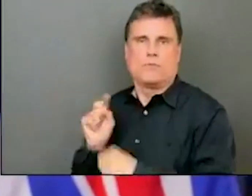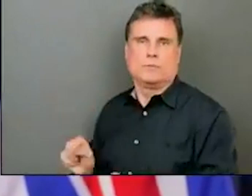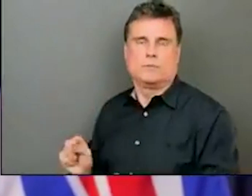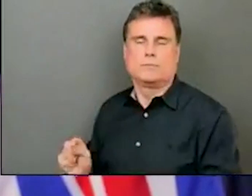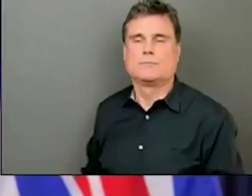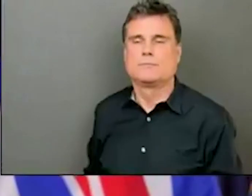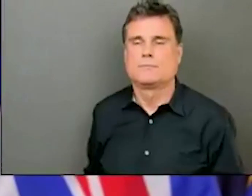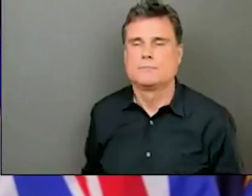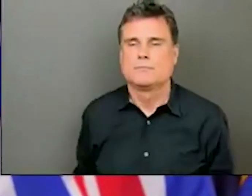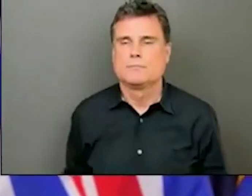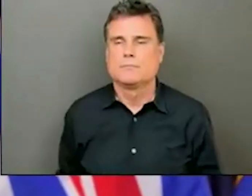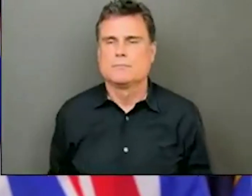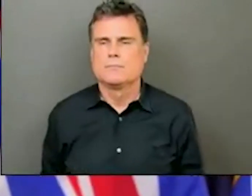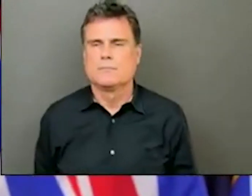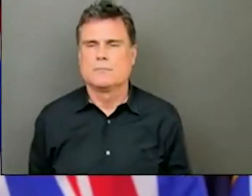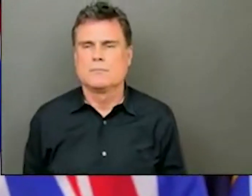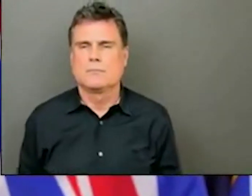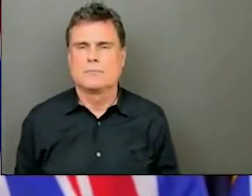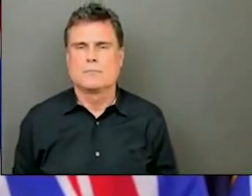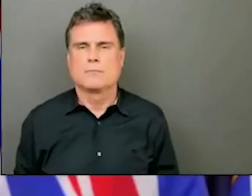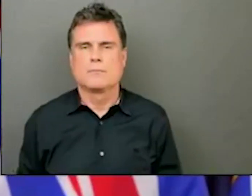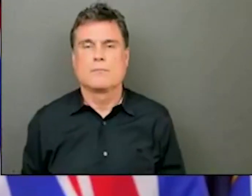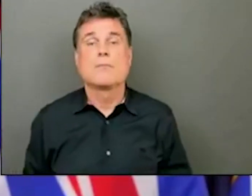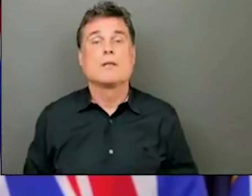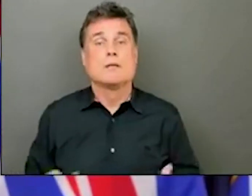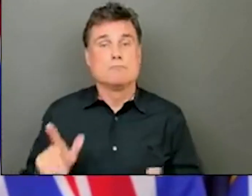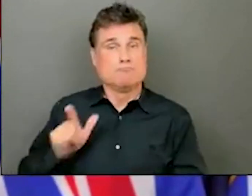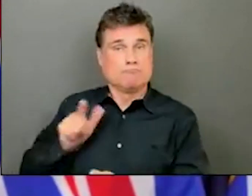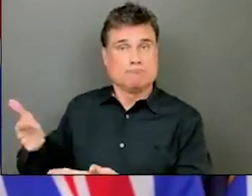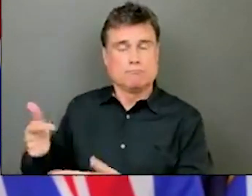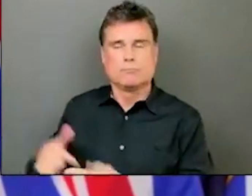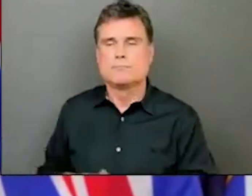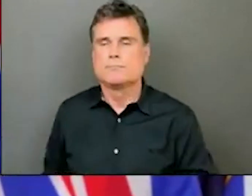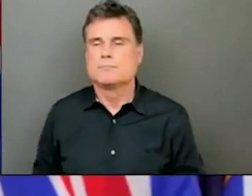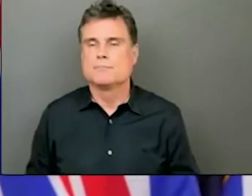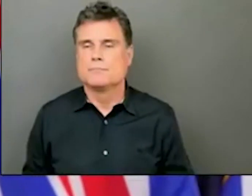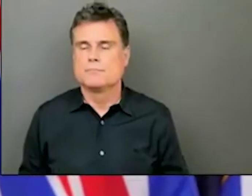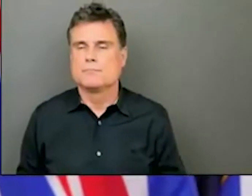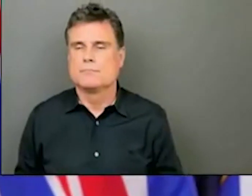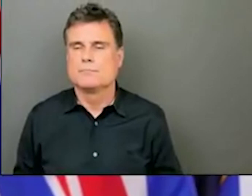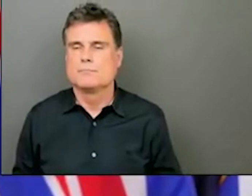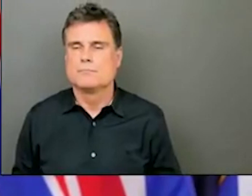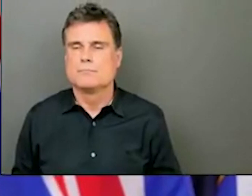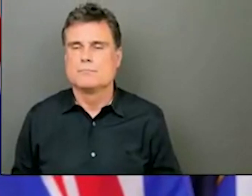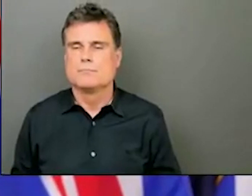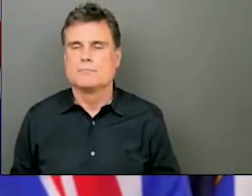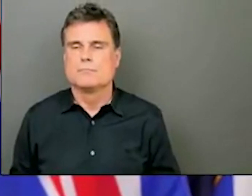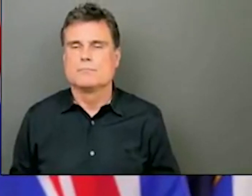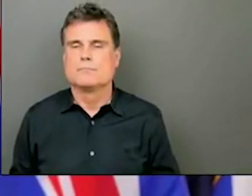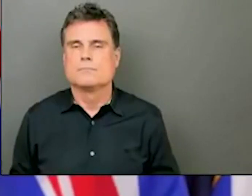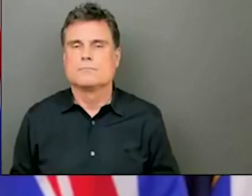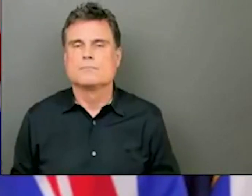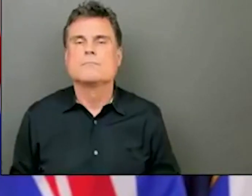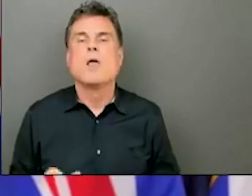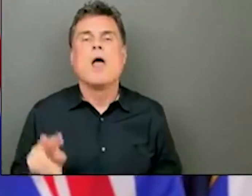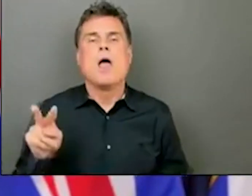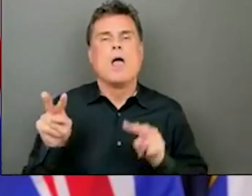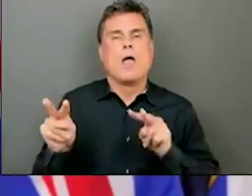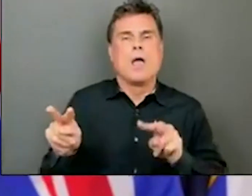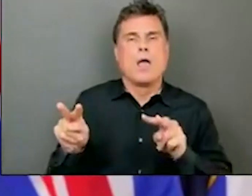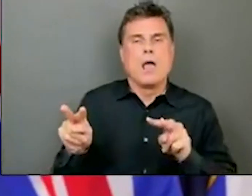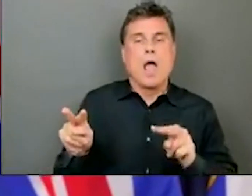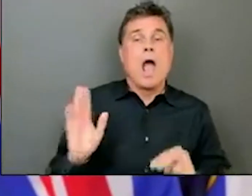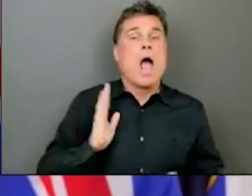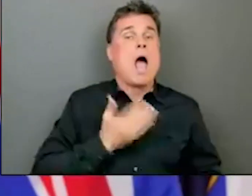So obviously there are significant challenges facing, especially in some parts of the province, our primary